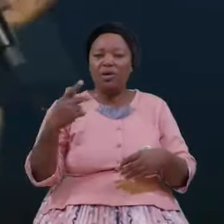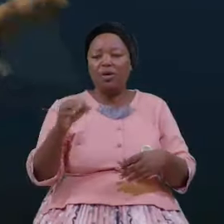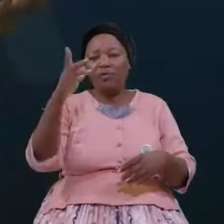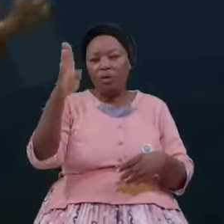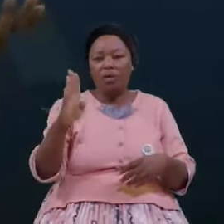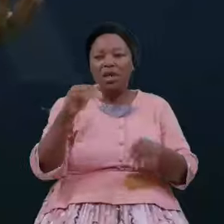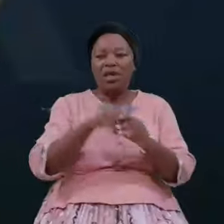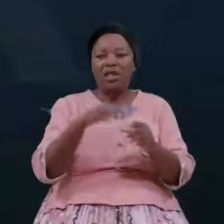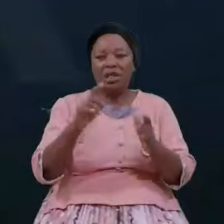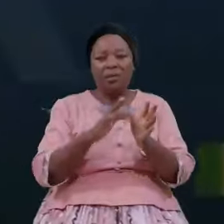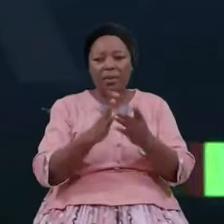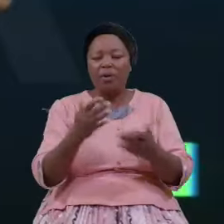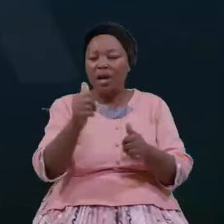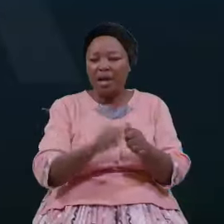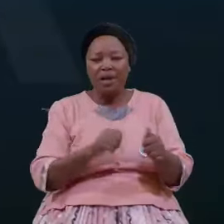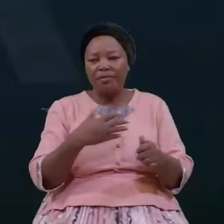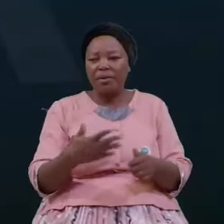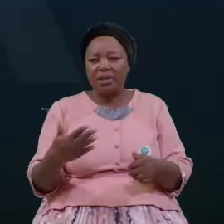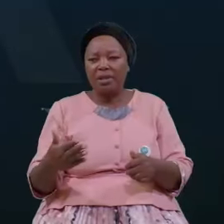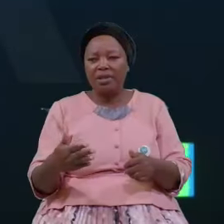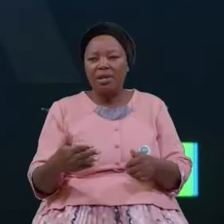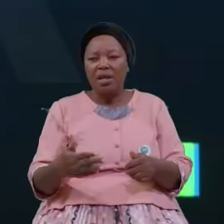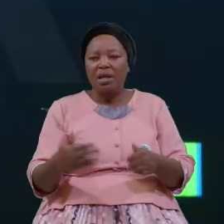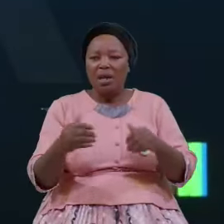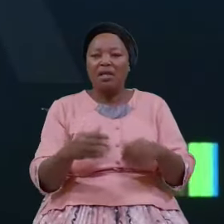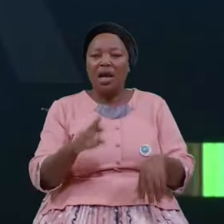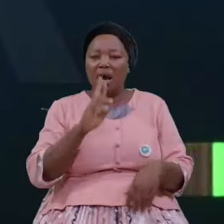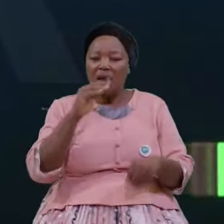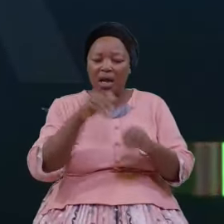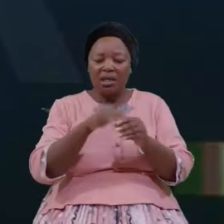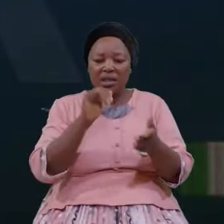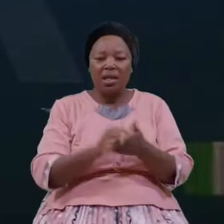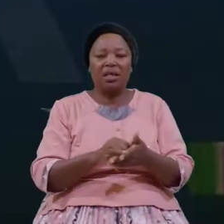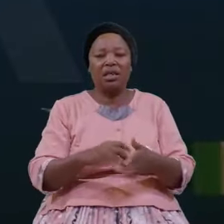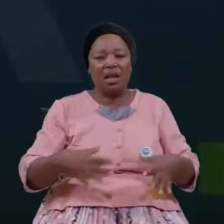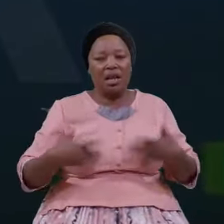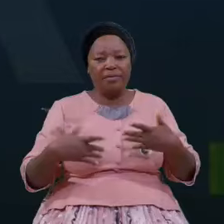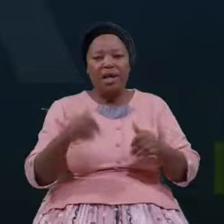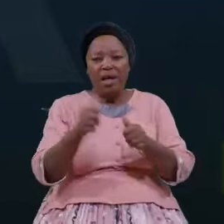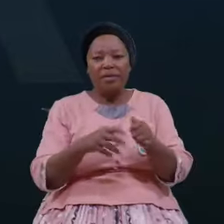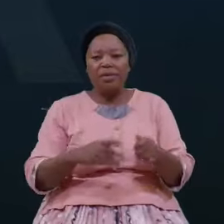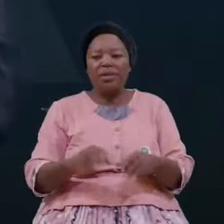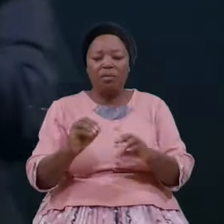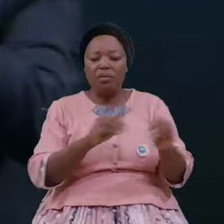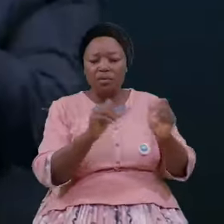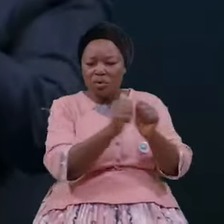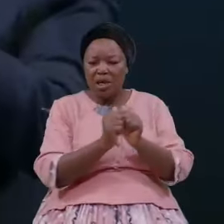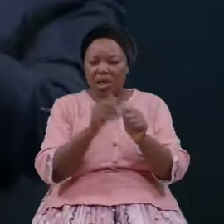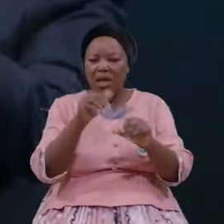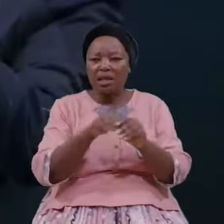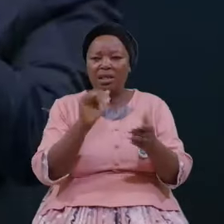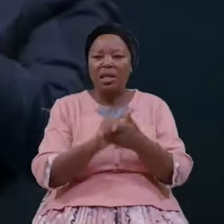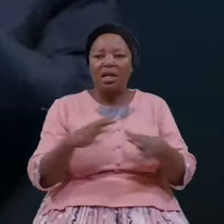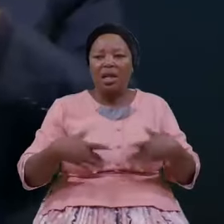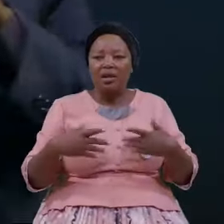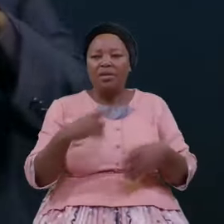Bible, everything contained in that life, everything wrapped up in that life. It says,